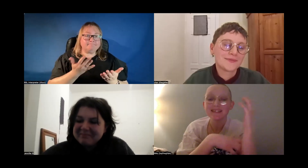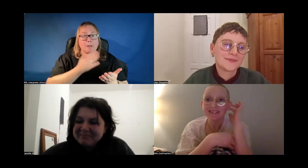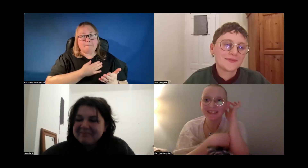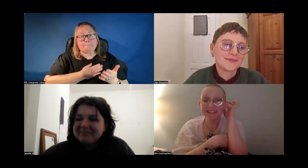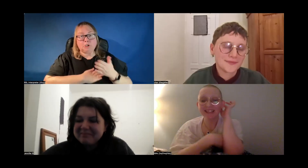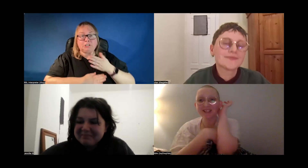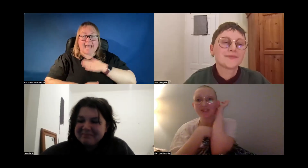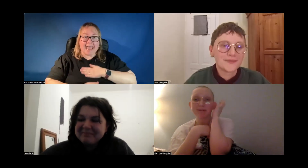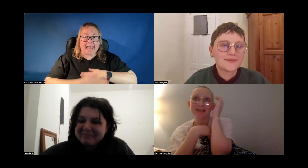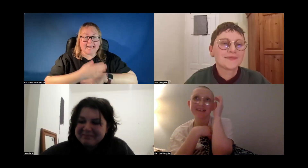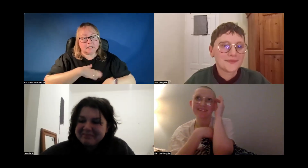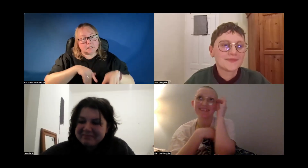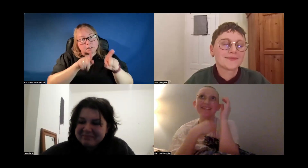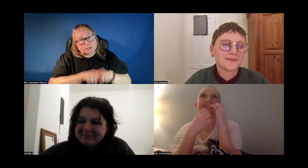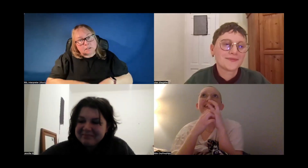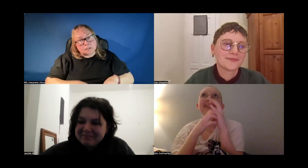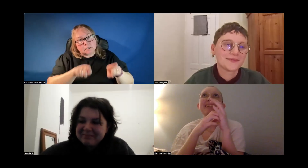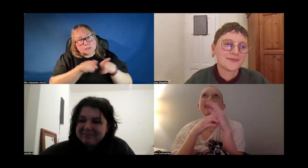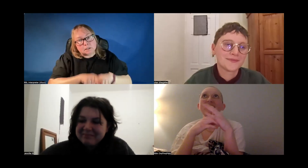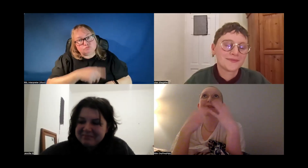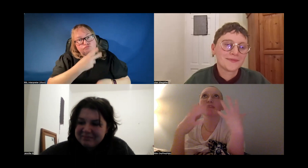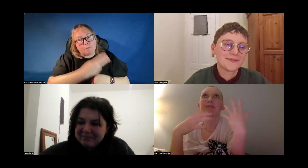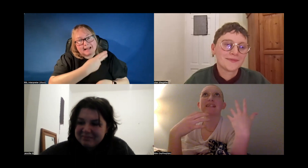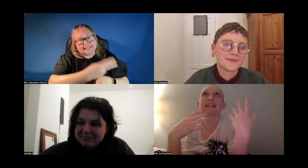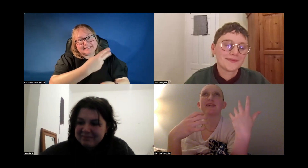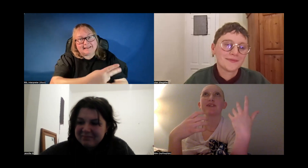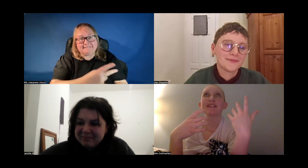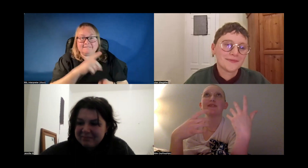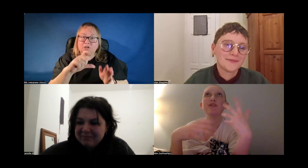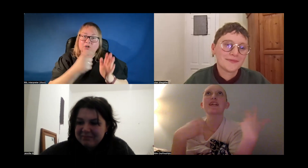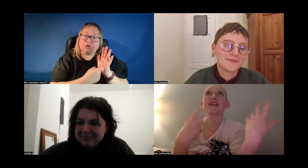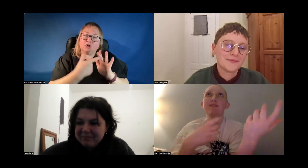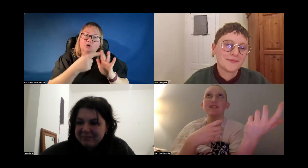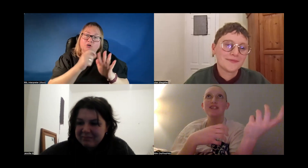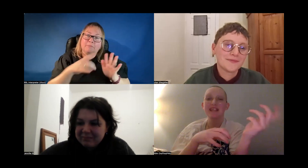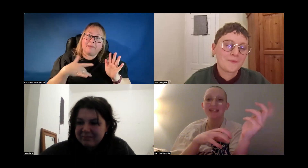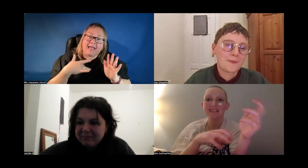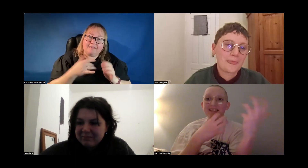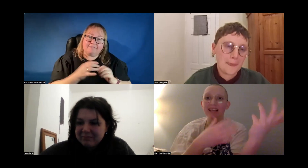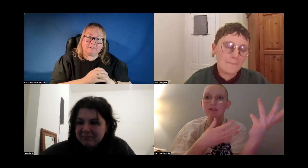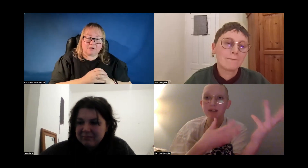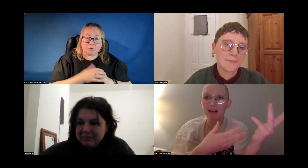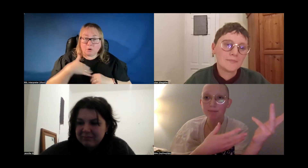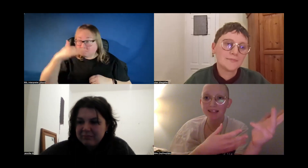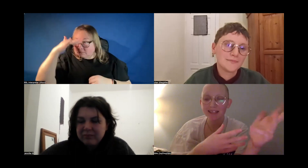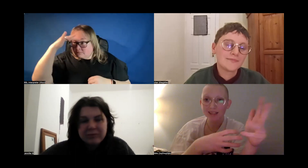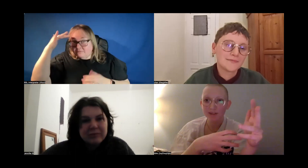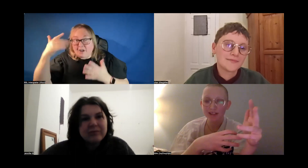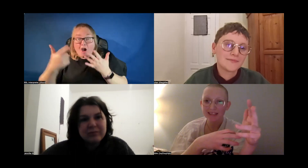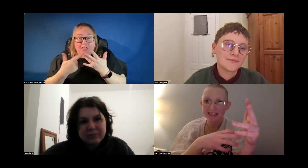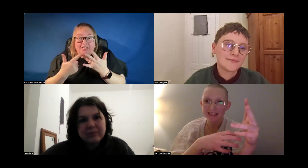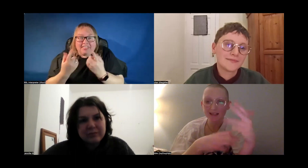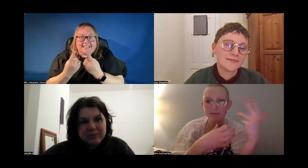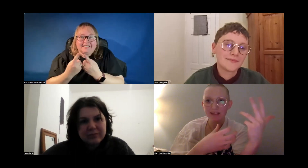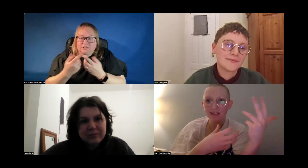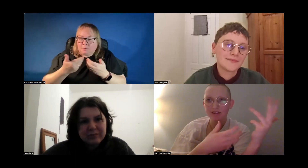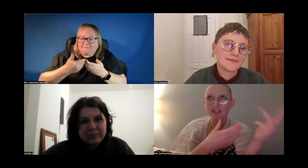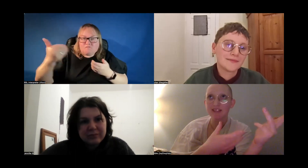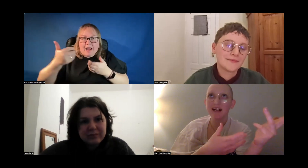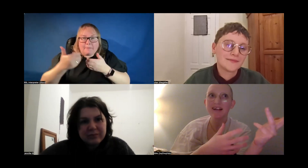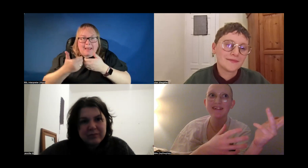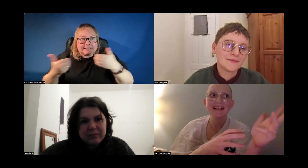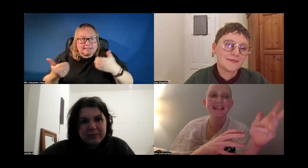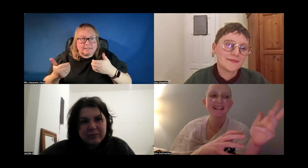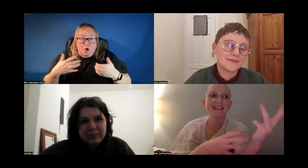repetitive like Crip life, and sometimes it's like you're looking for the thing to like fragment, like it's like something that